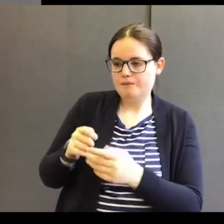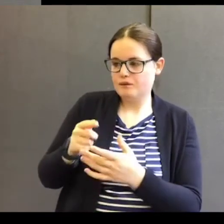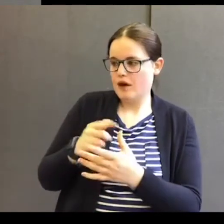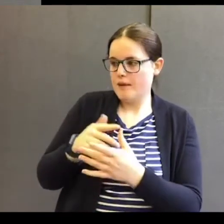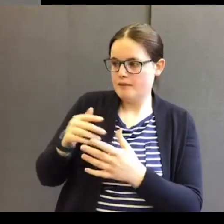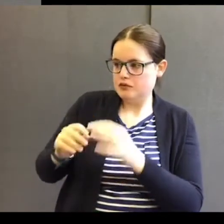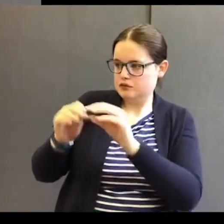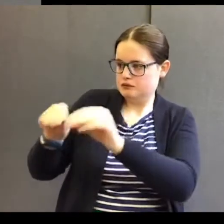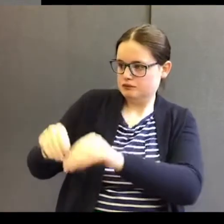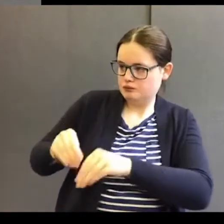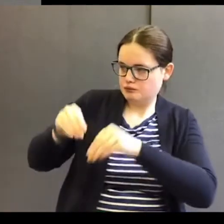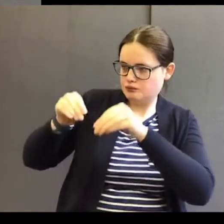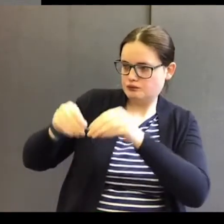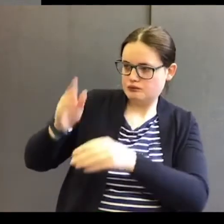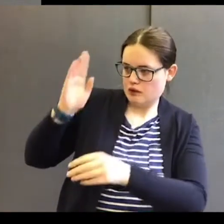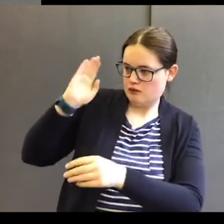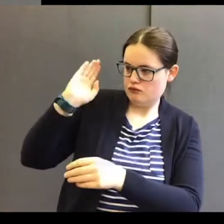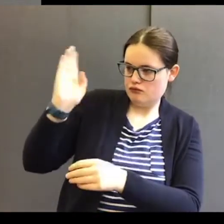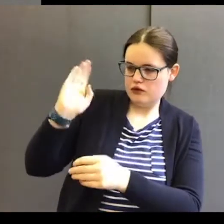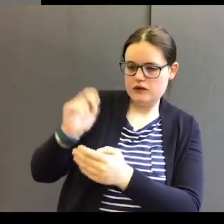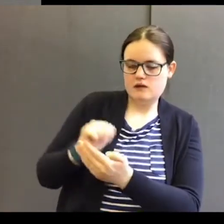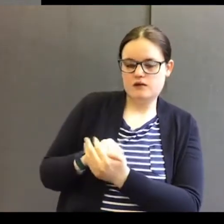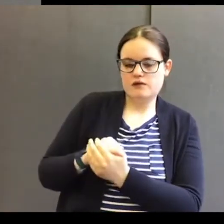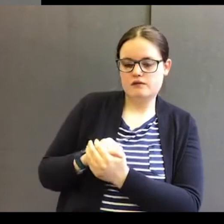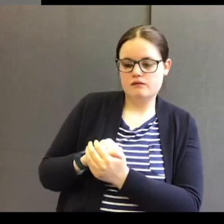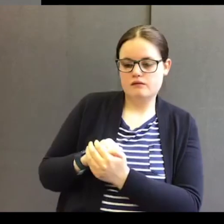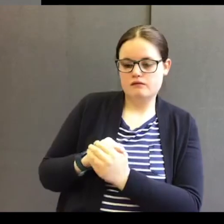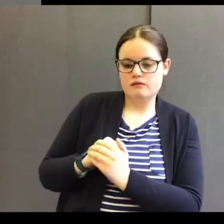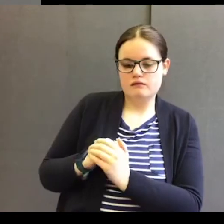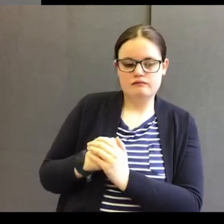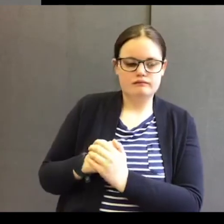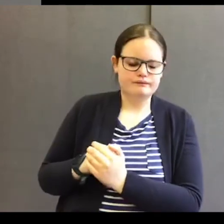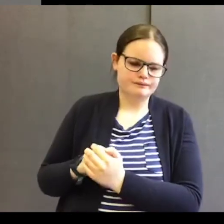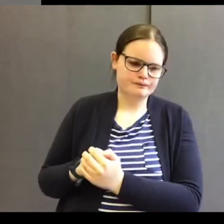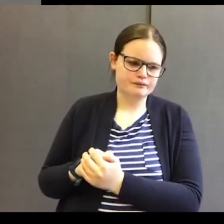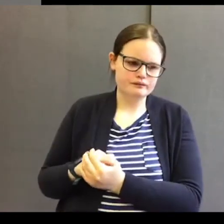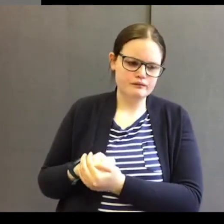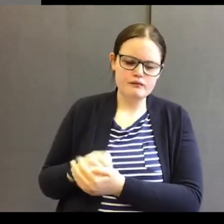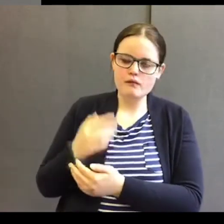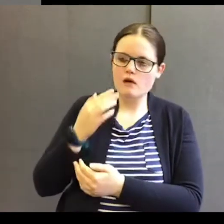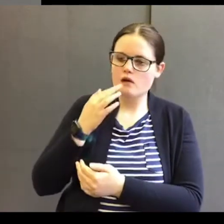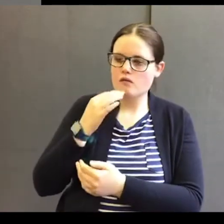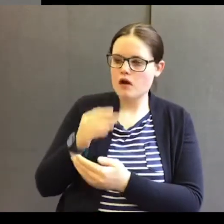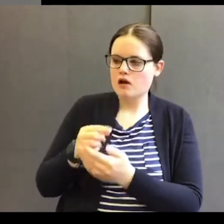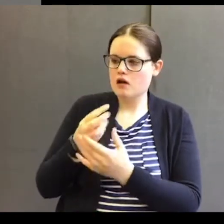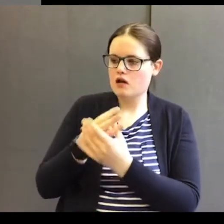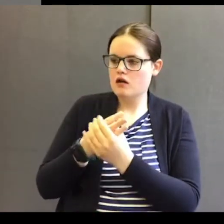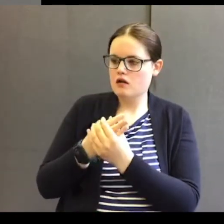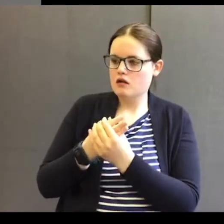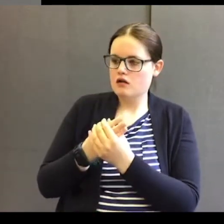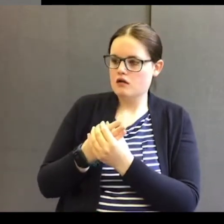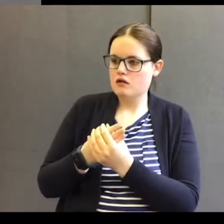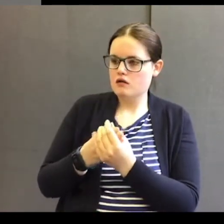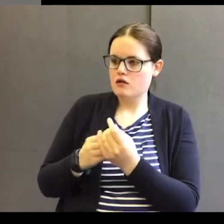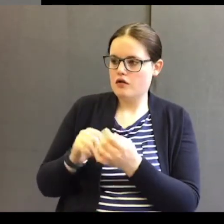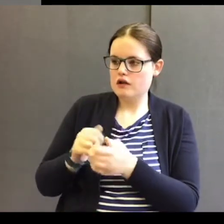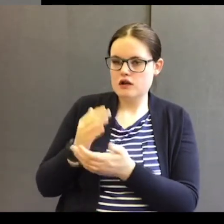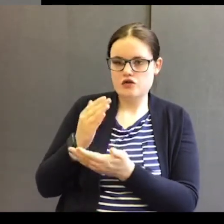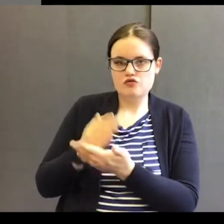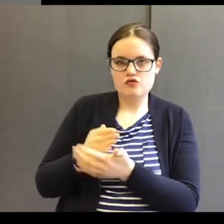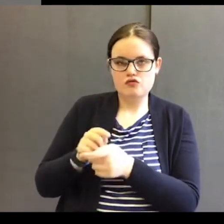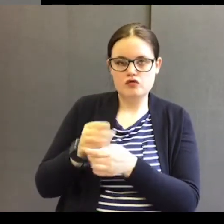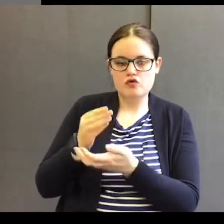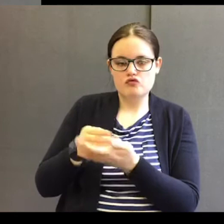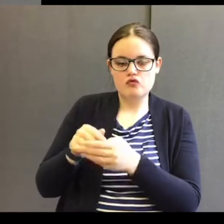the apostles taught. And it is ever the case, isn't it? When the truth of the gospel, the